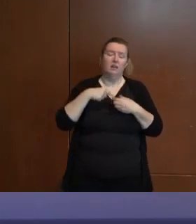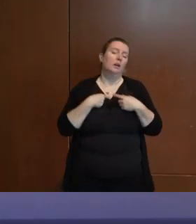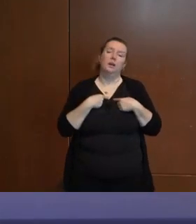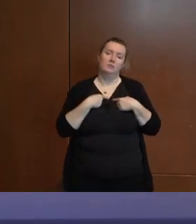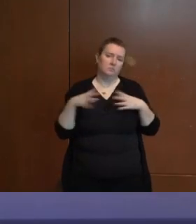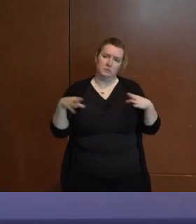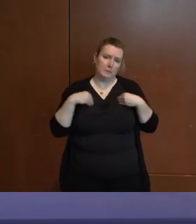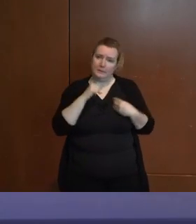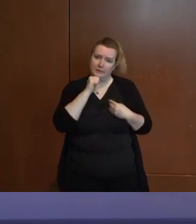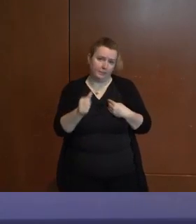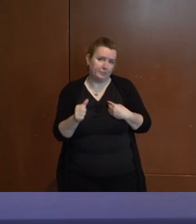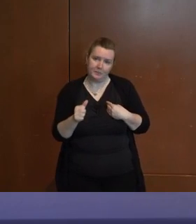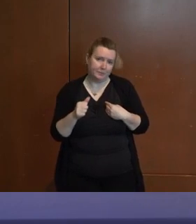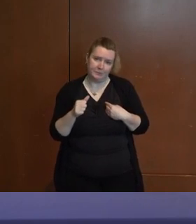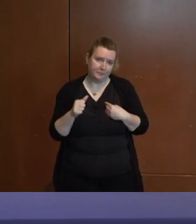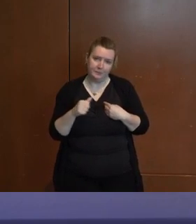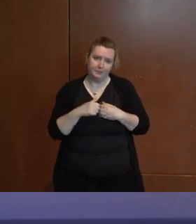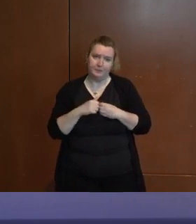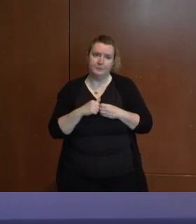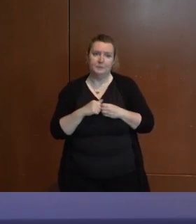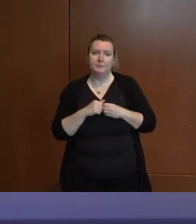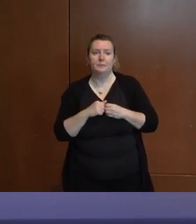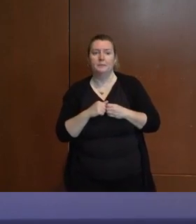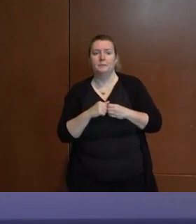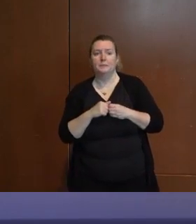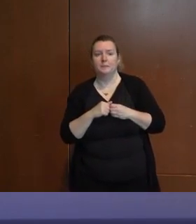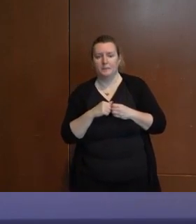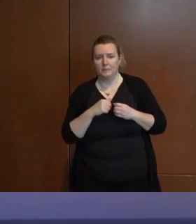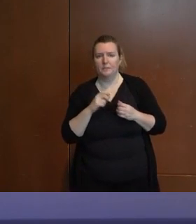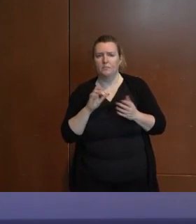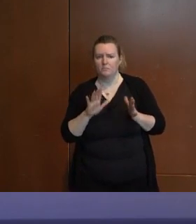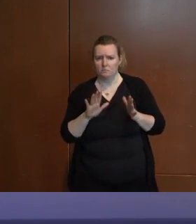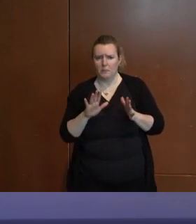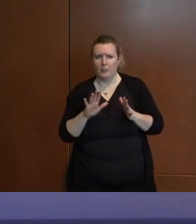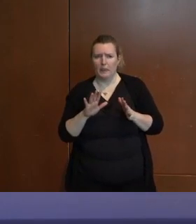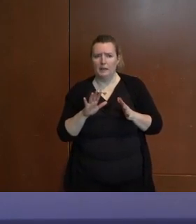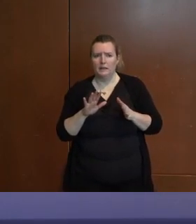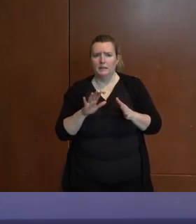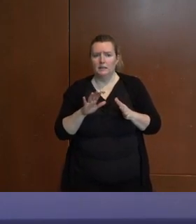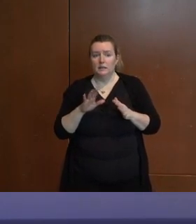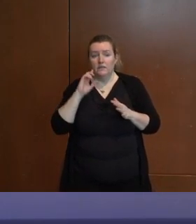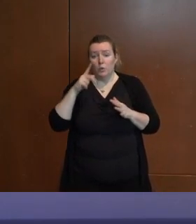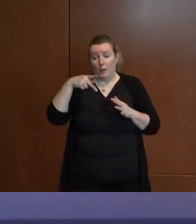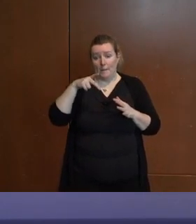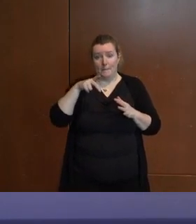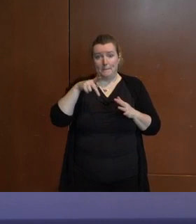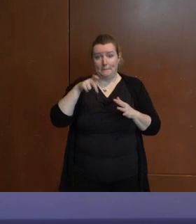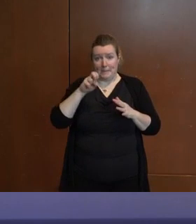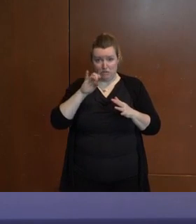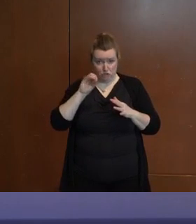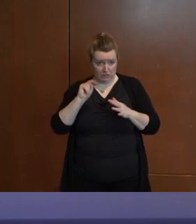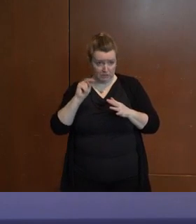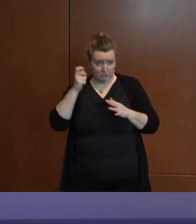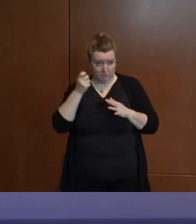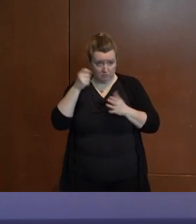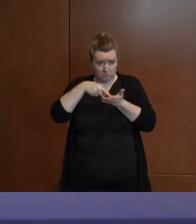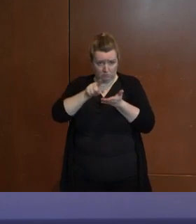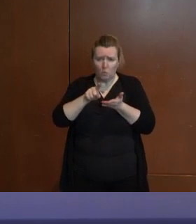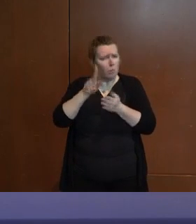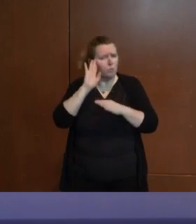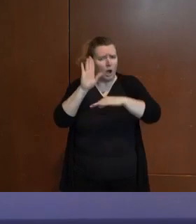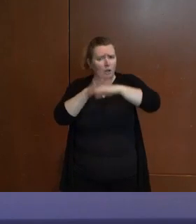The pension payment will be made on time? Today? On time. Okay, thank you. I shouldn't have said that it was going to be made at some point. It will be made on